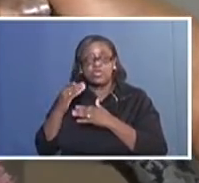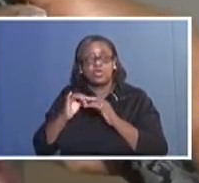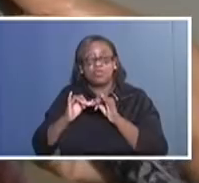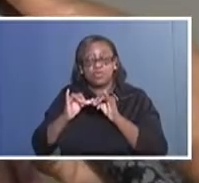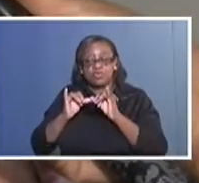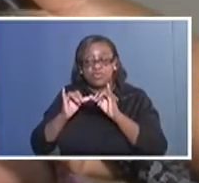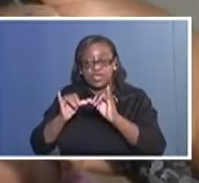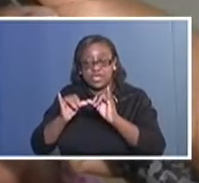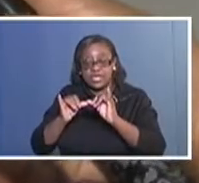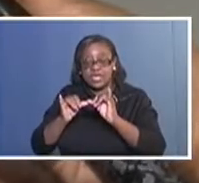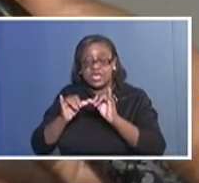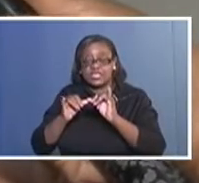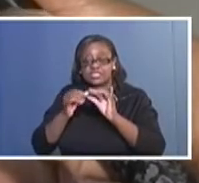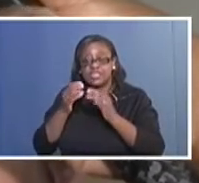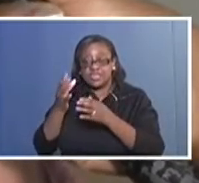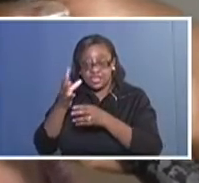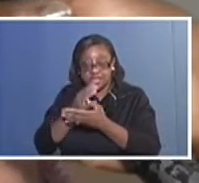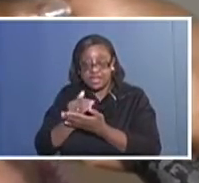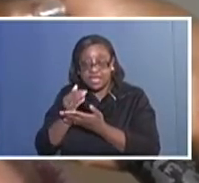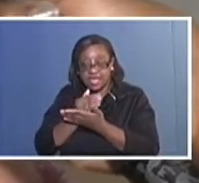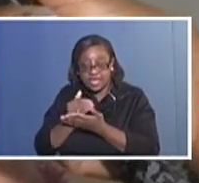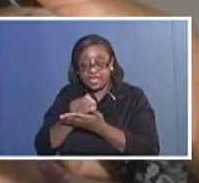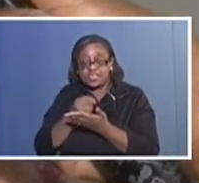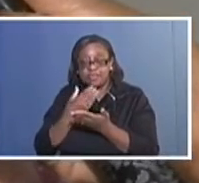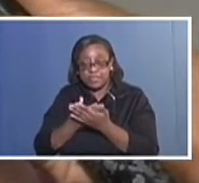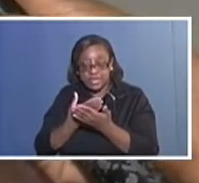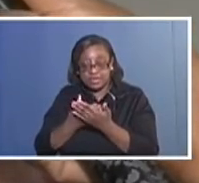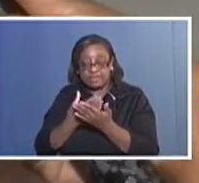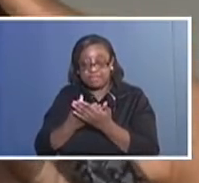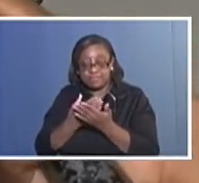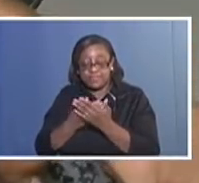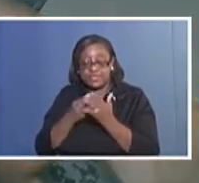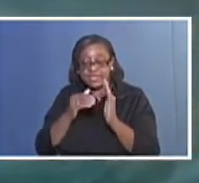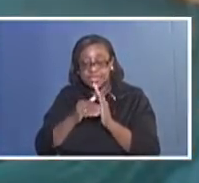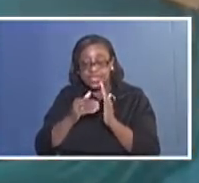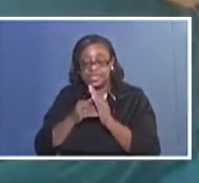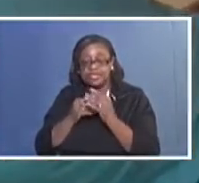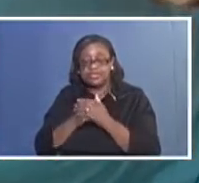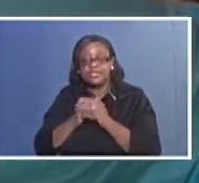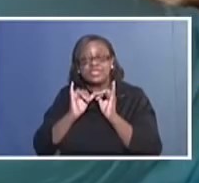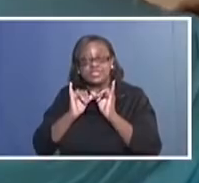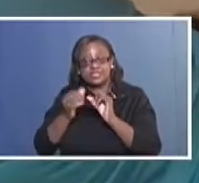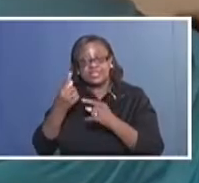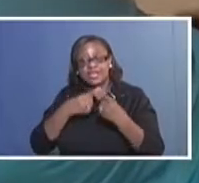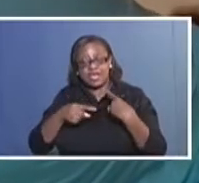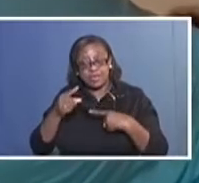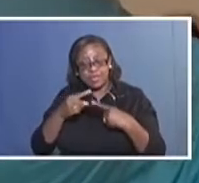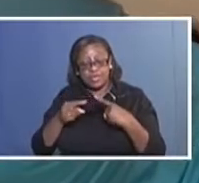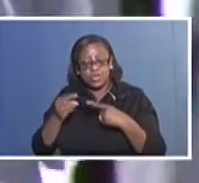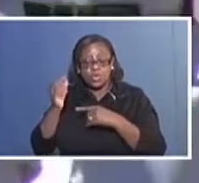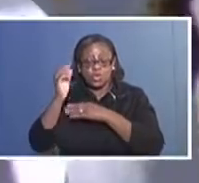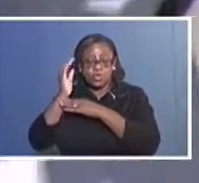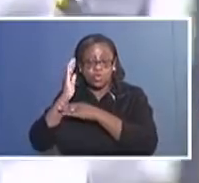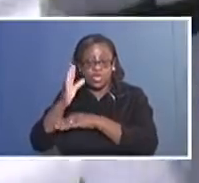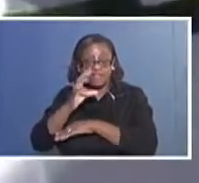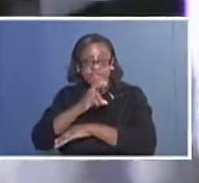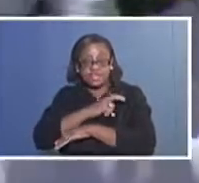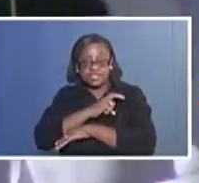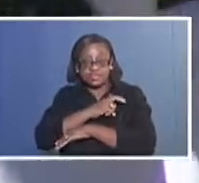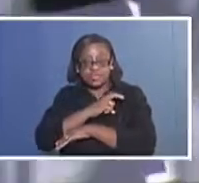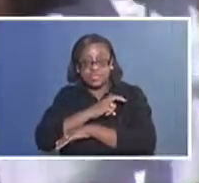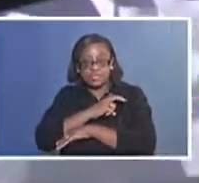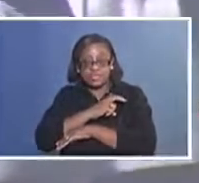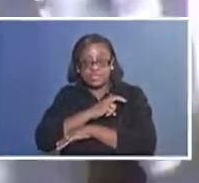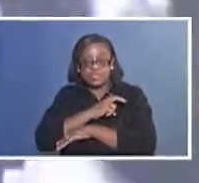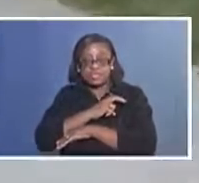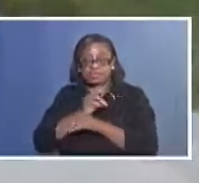we replenish the fund would be okay. Well, still to come, will the unvaccinated be eligible